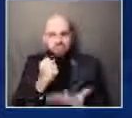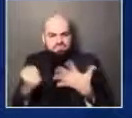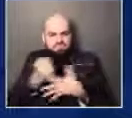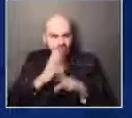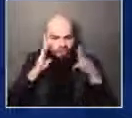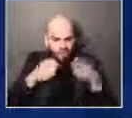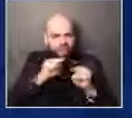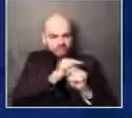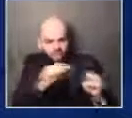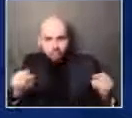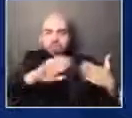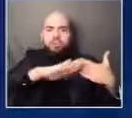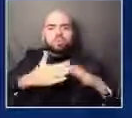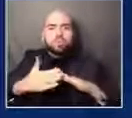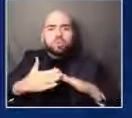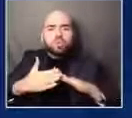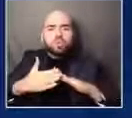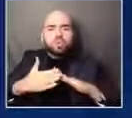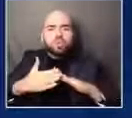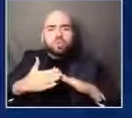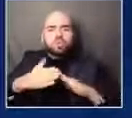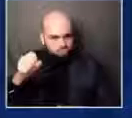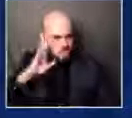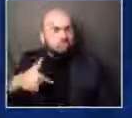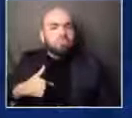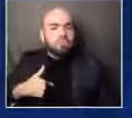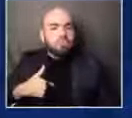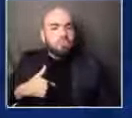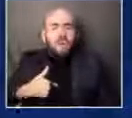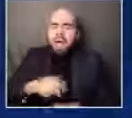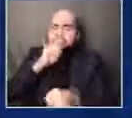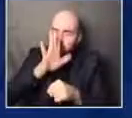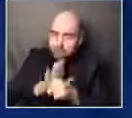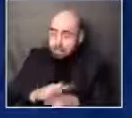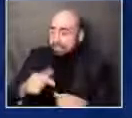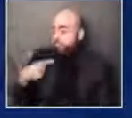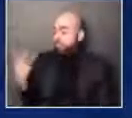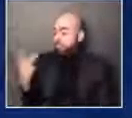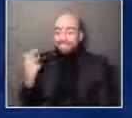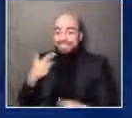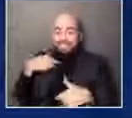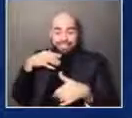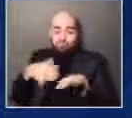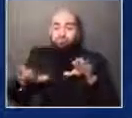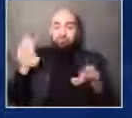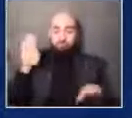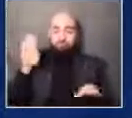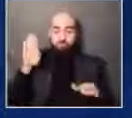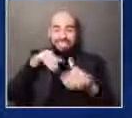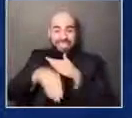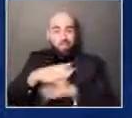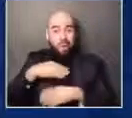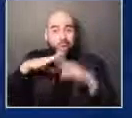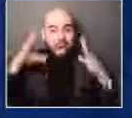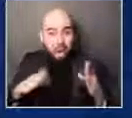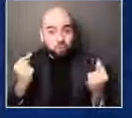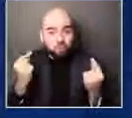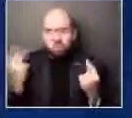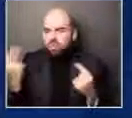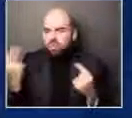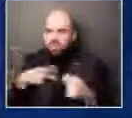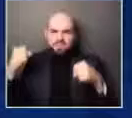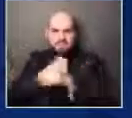this pandemic around once we're sworn in on January 20th. To get our kids back to school safely, our